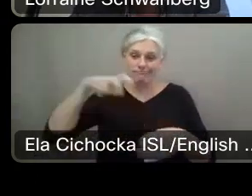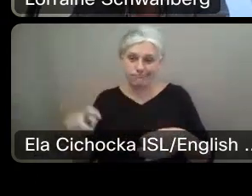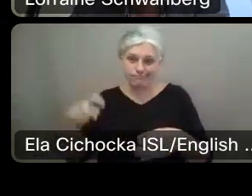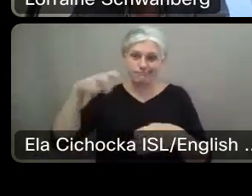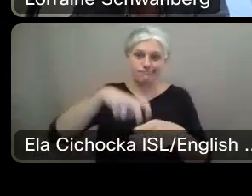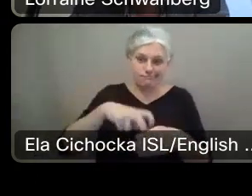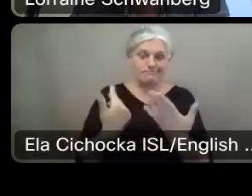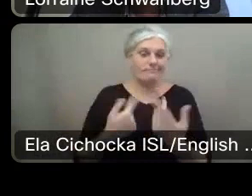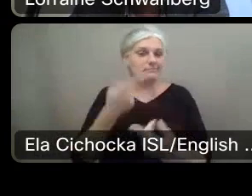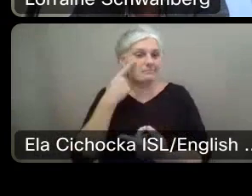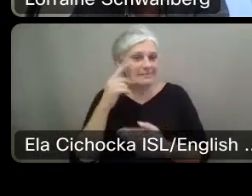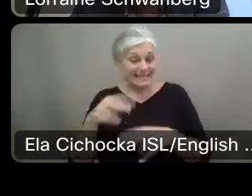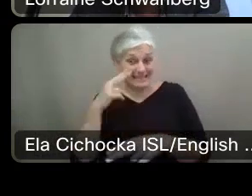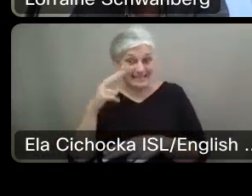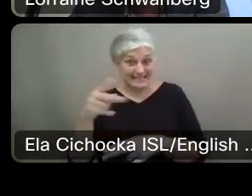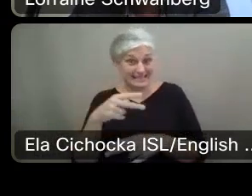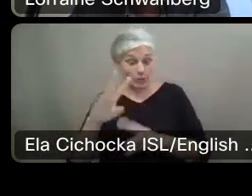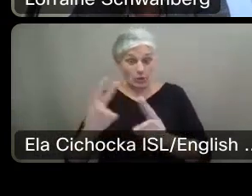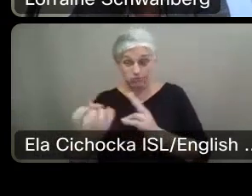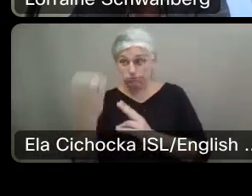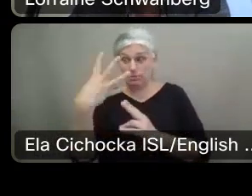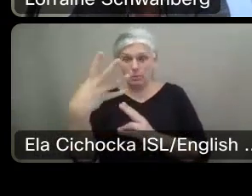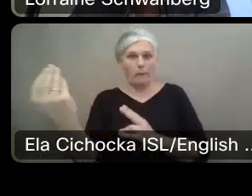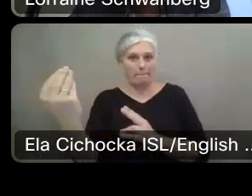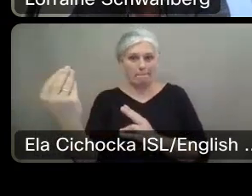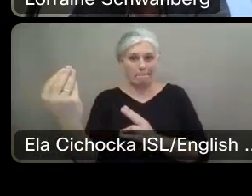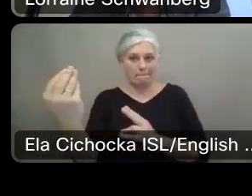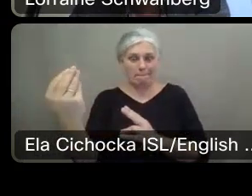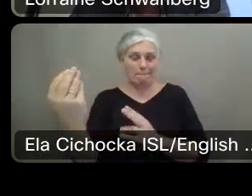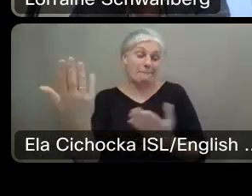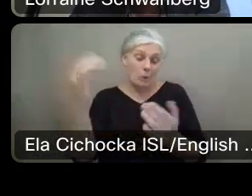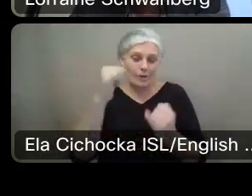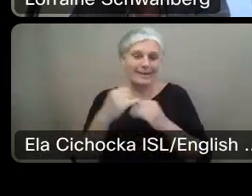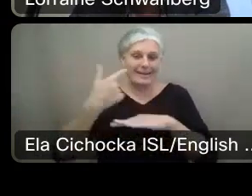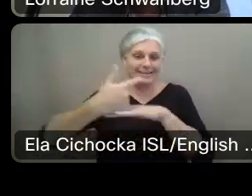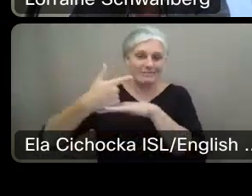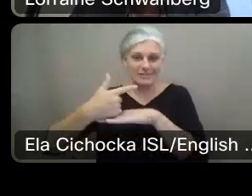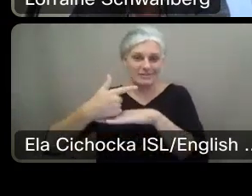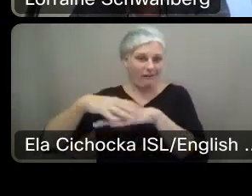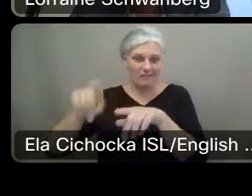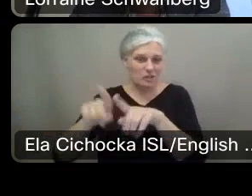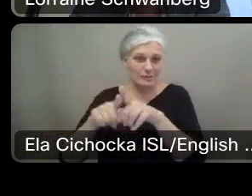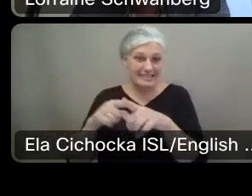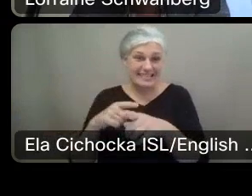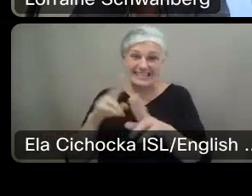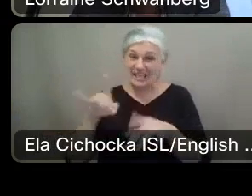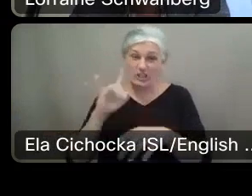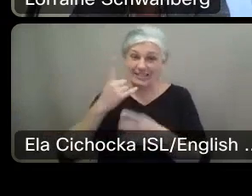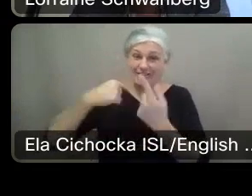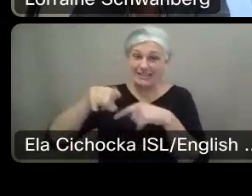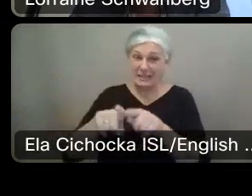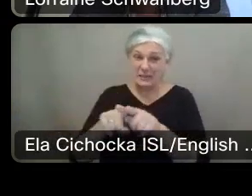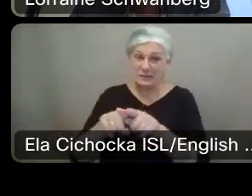So I could see him briefly then, but unfortunately his video seems to have gone and potentially he can't hear us, I'm